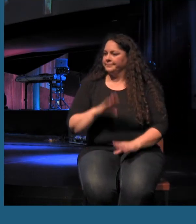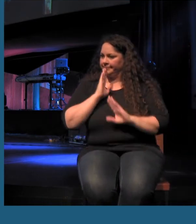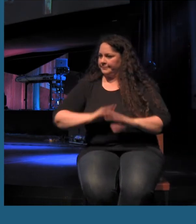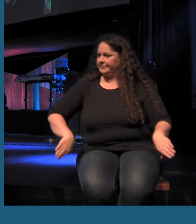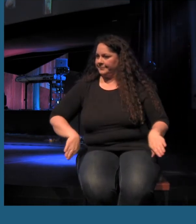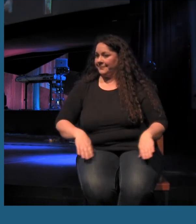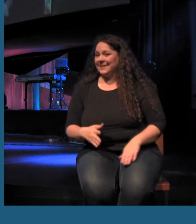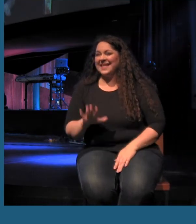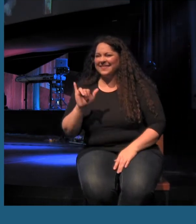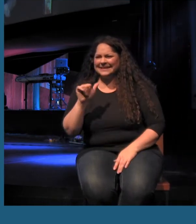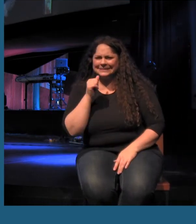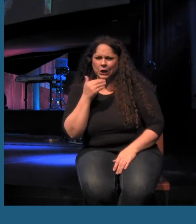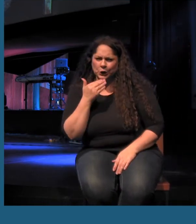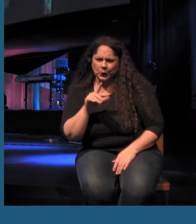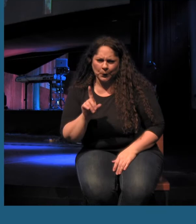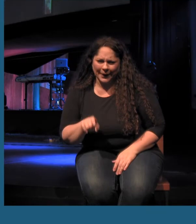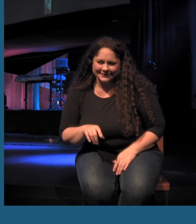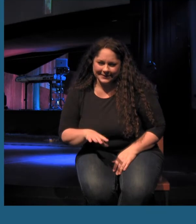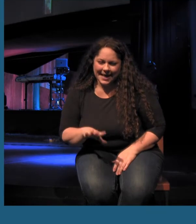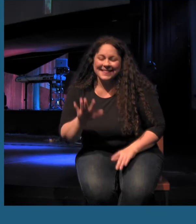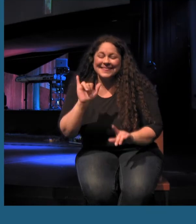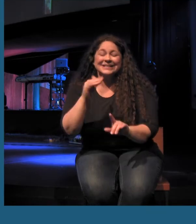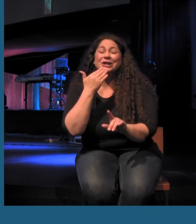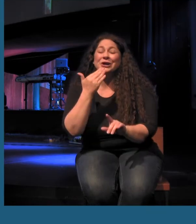Which isn't a great answer to the question why.